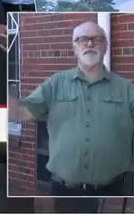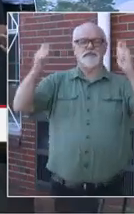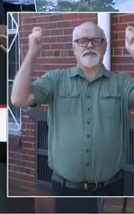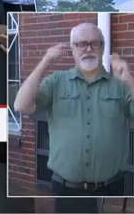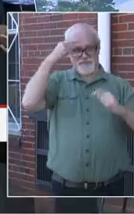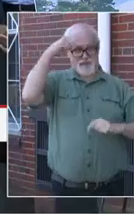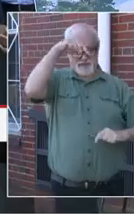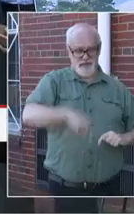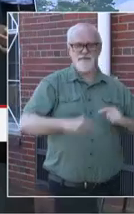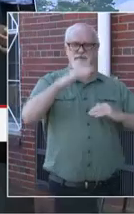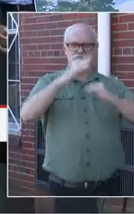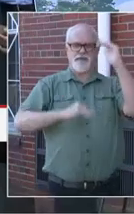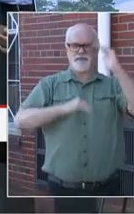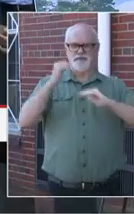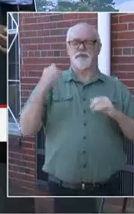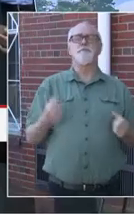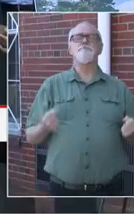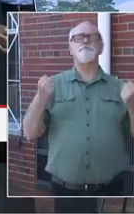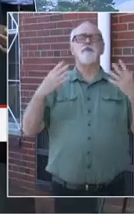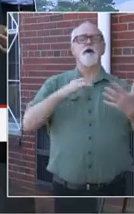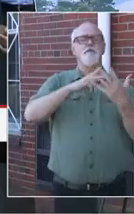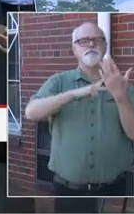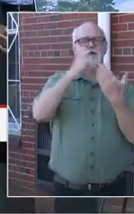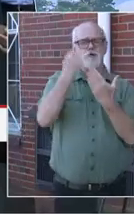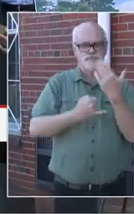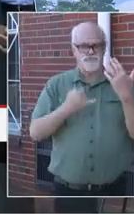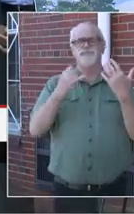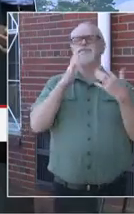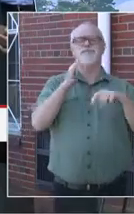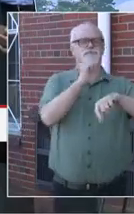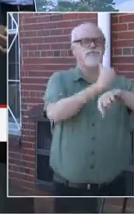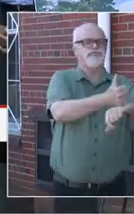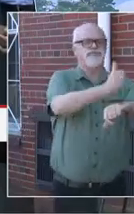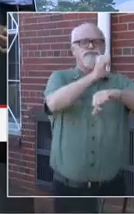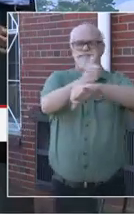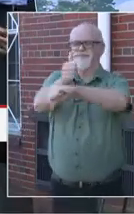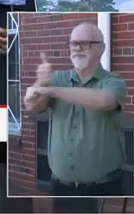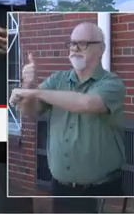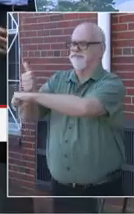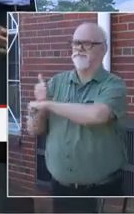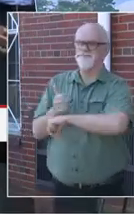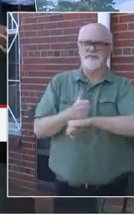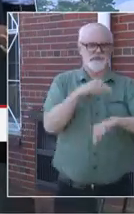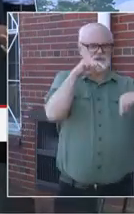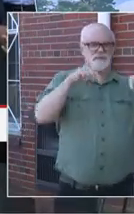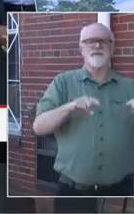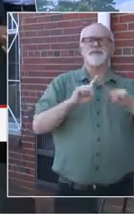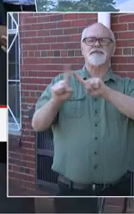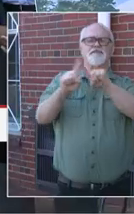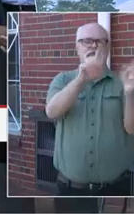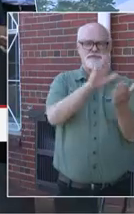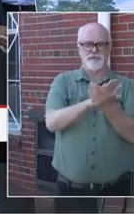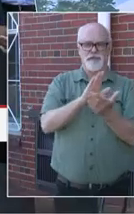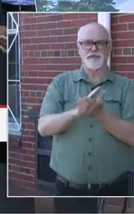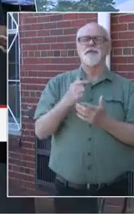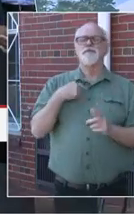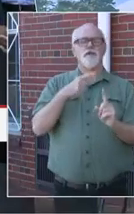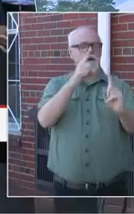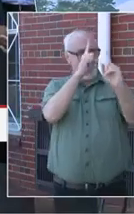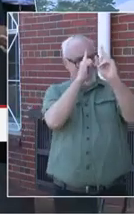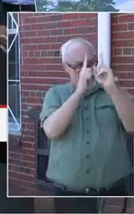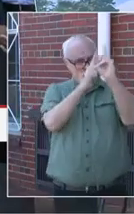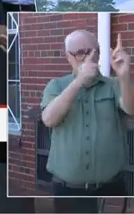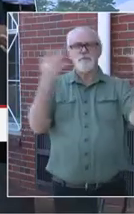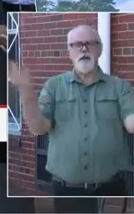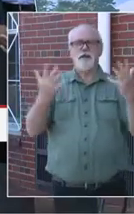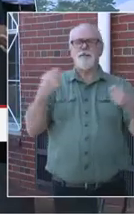families, and just one of the many projects that we continue to kick off as we create these vibrant spaces. Over the past